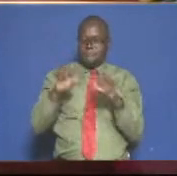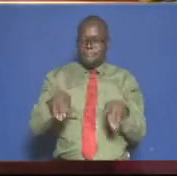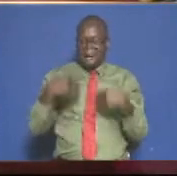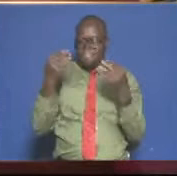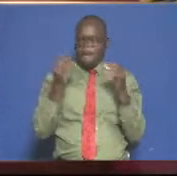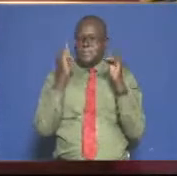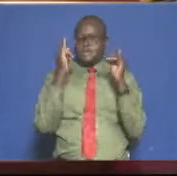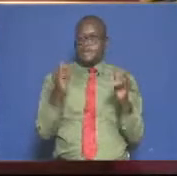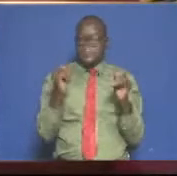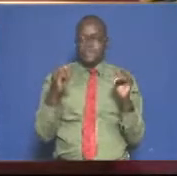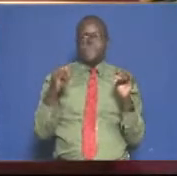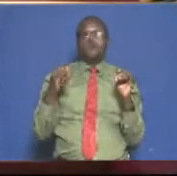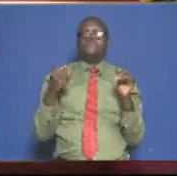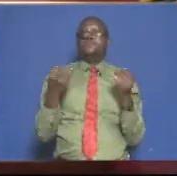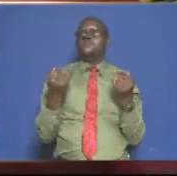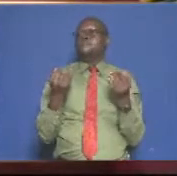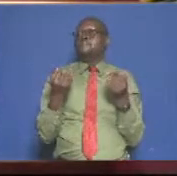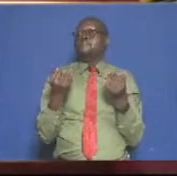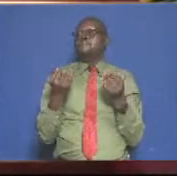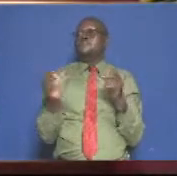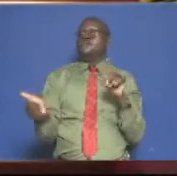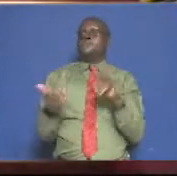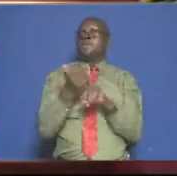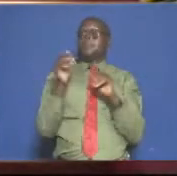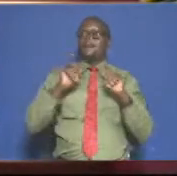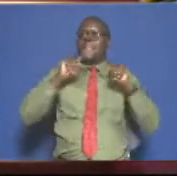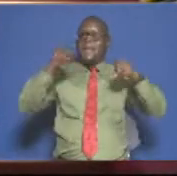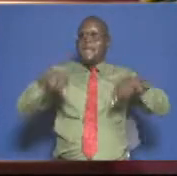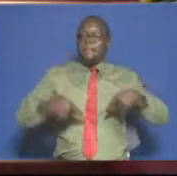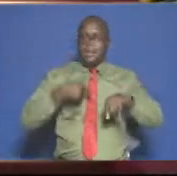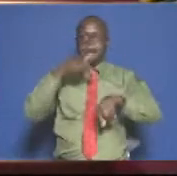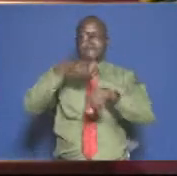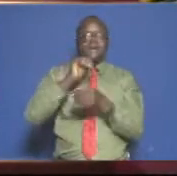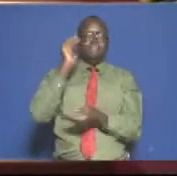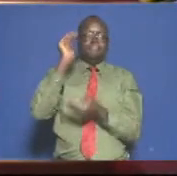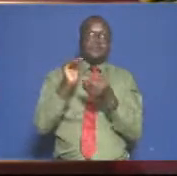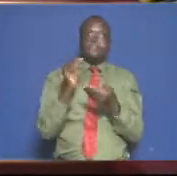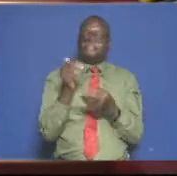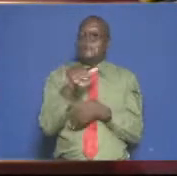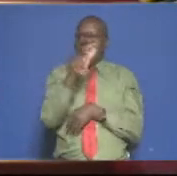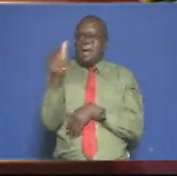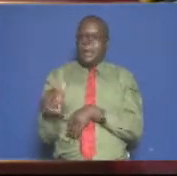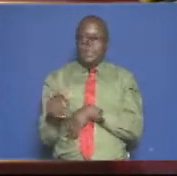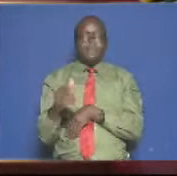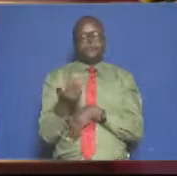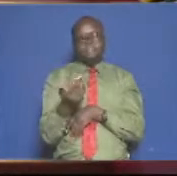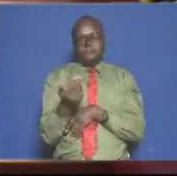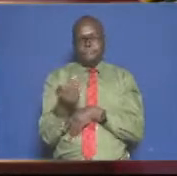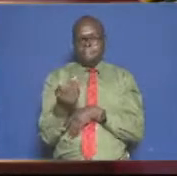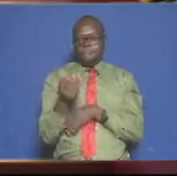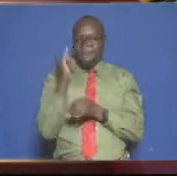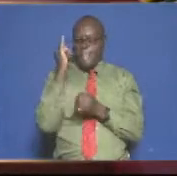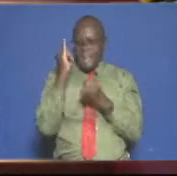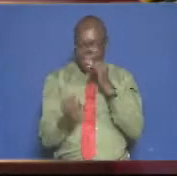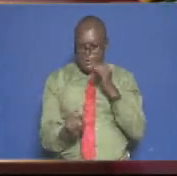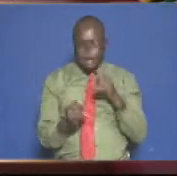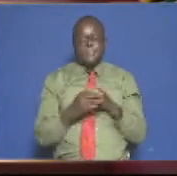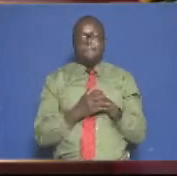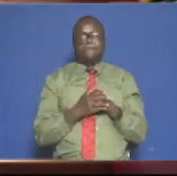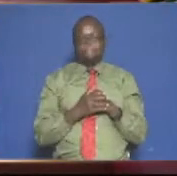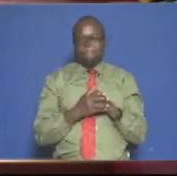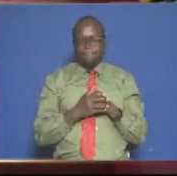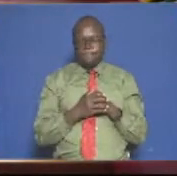renewable generation sources to meet demand while reducing thermal generation. And lastly, that is